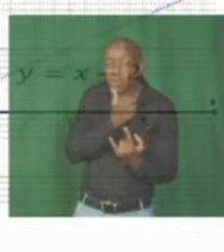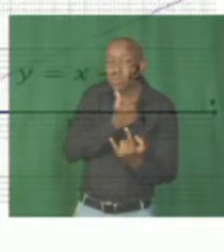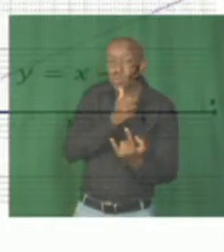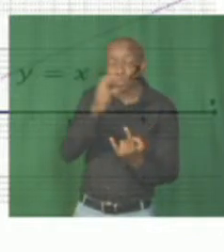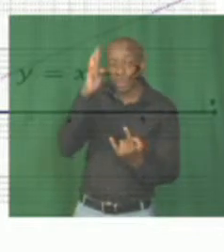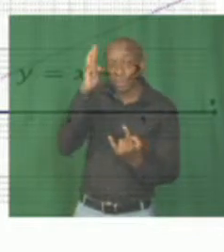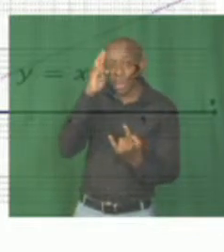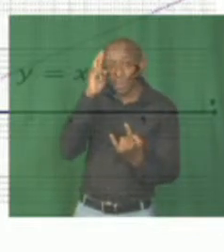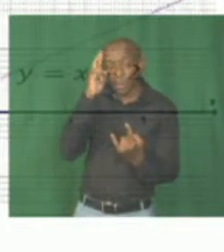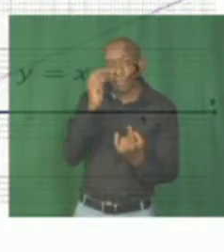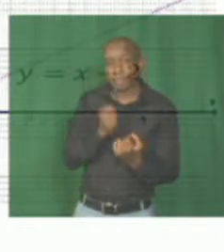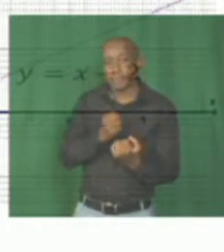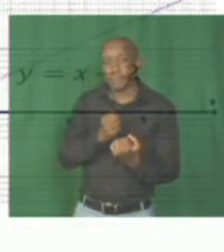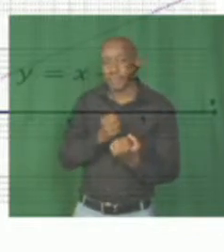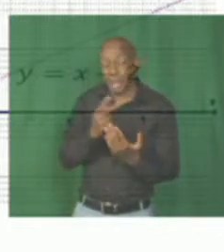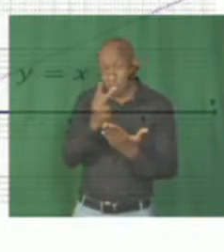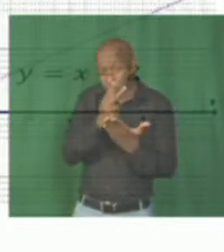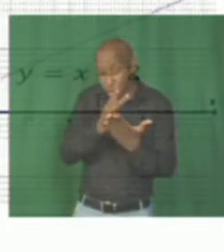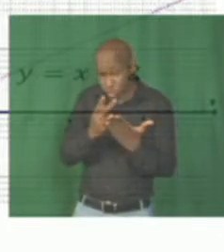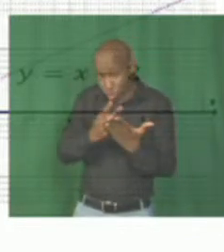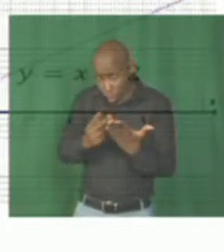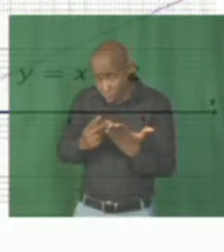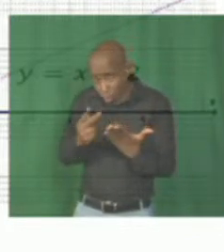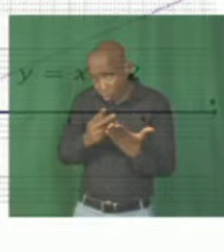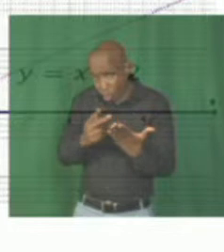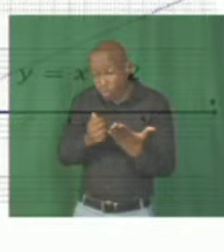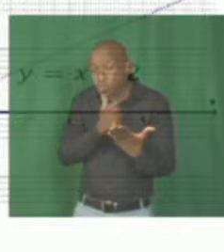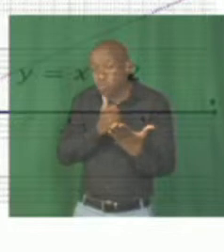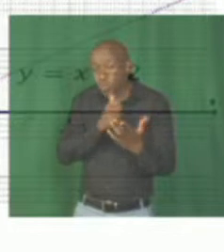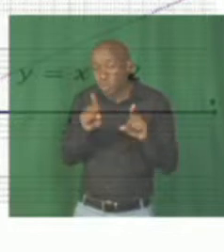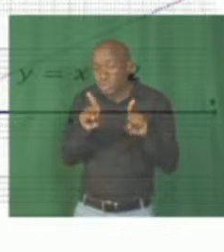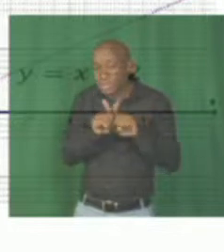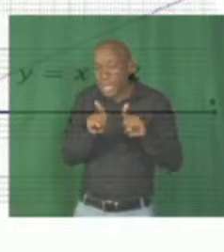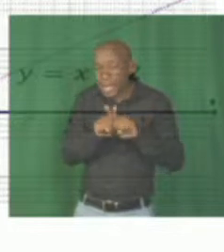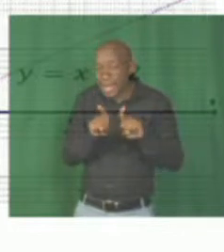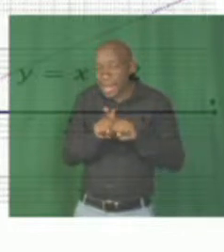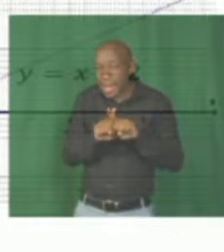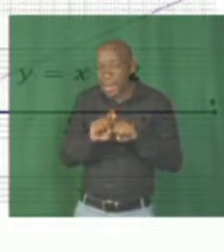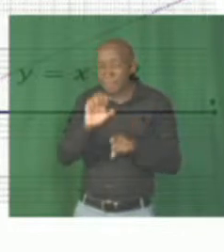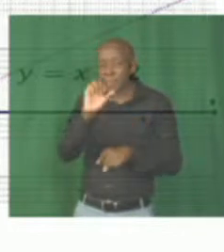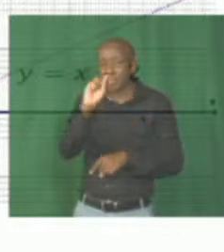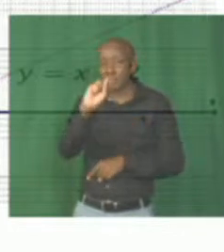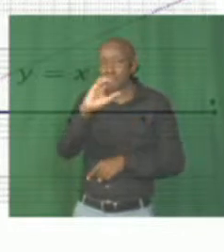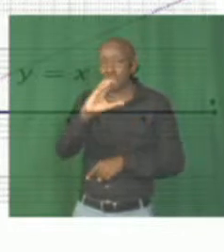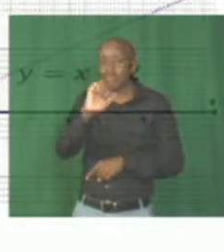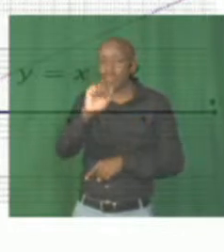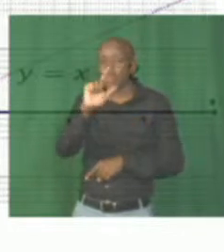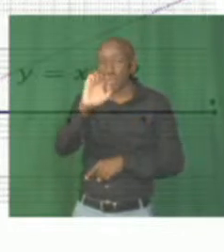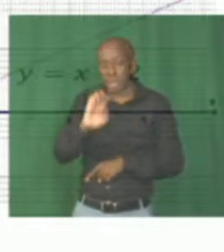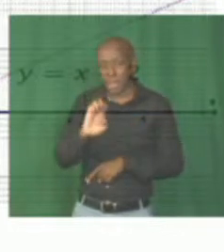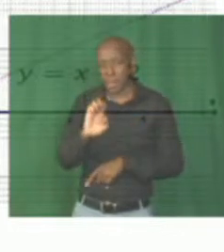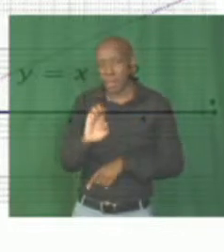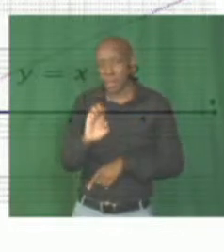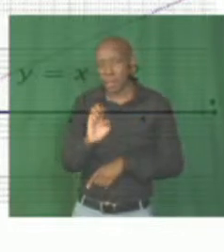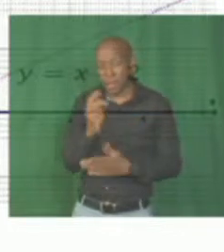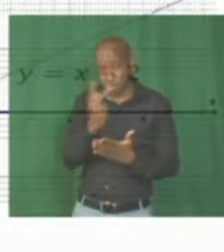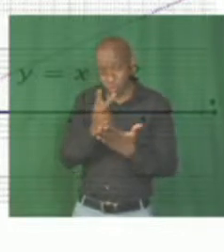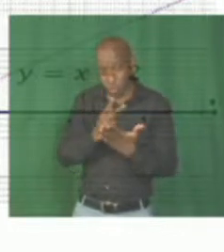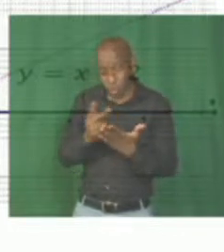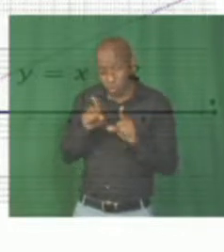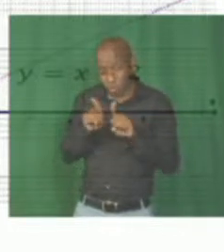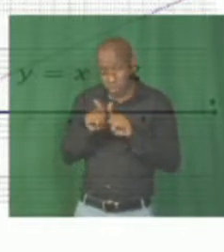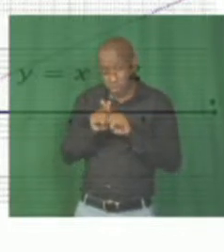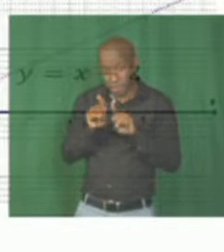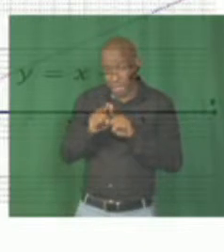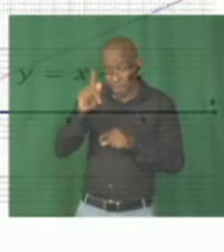importantly, when we are drawing this line, we also use the same scale that was used now to draw the graph